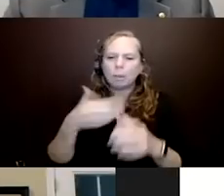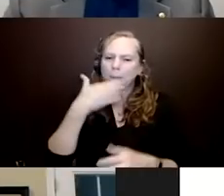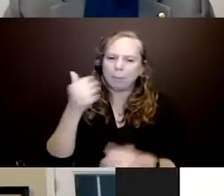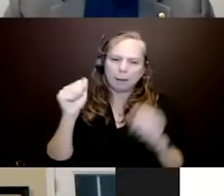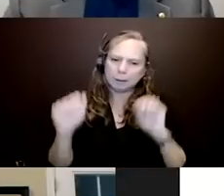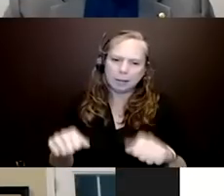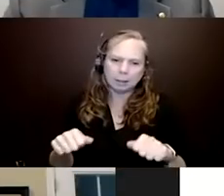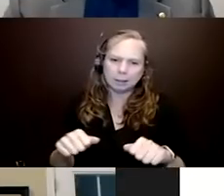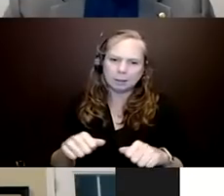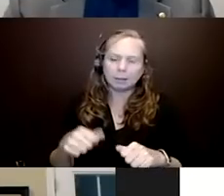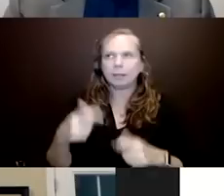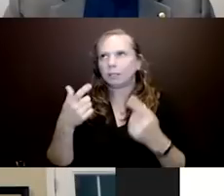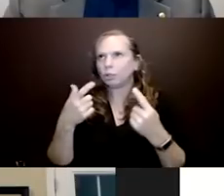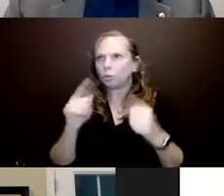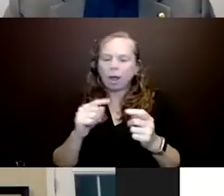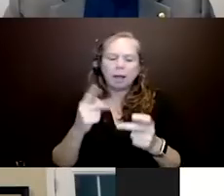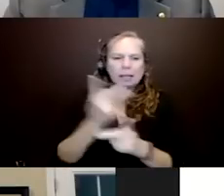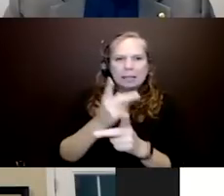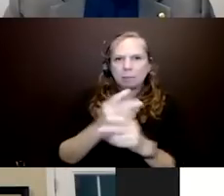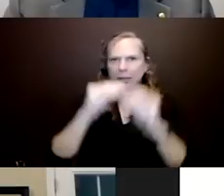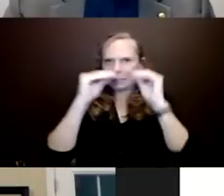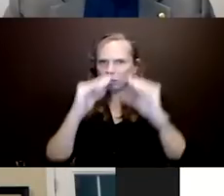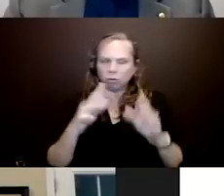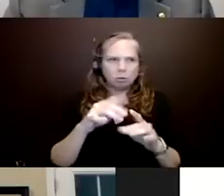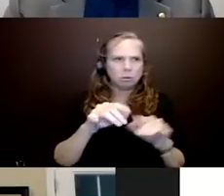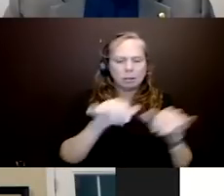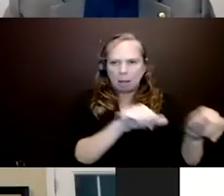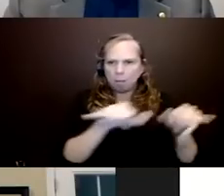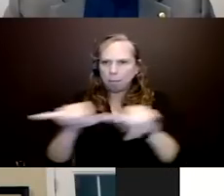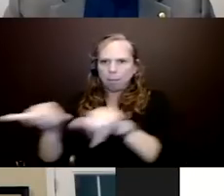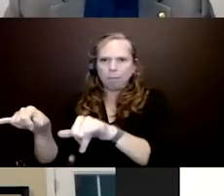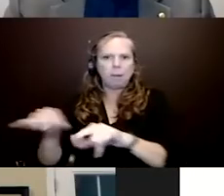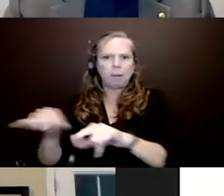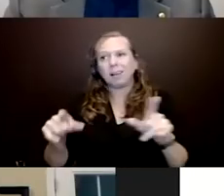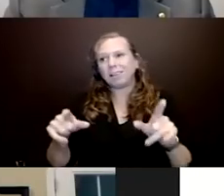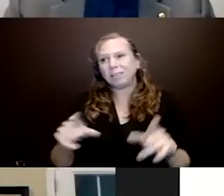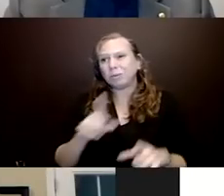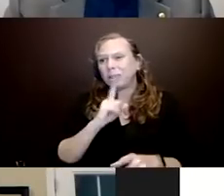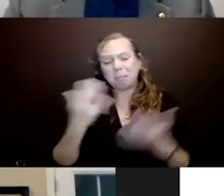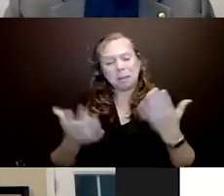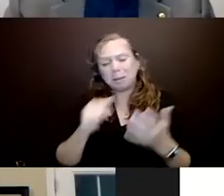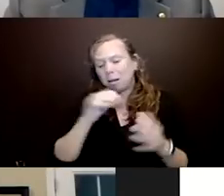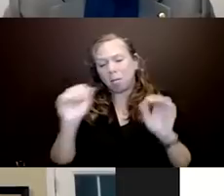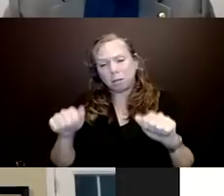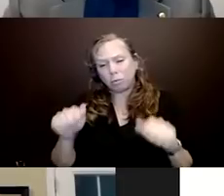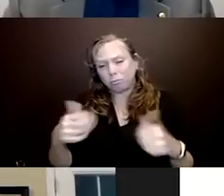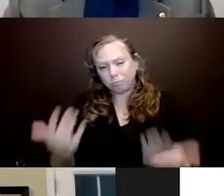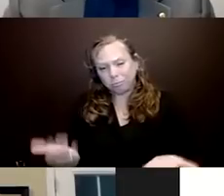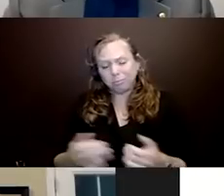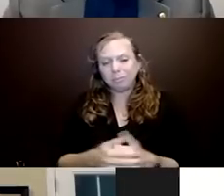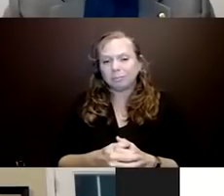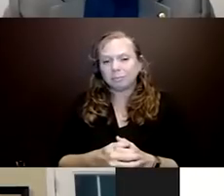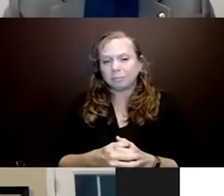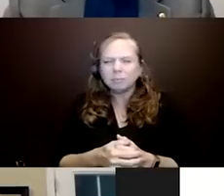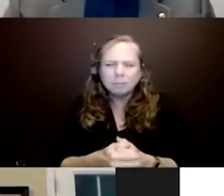that we can to try to keep that teacher aligned. But the reality is that may not be possible. Did I catch all of that